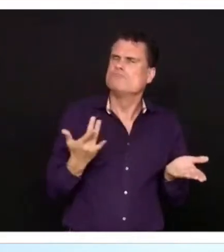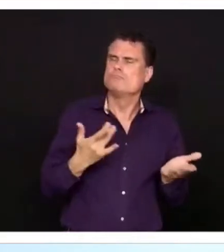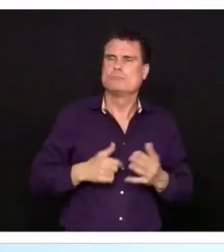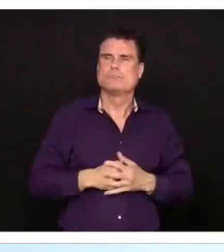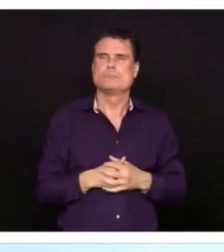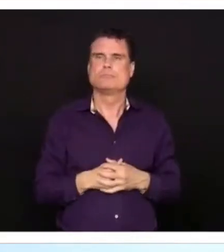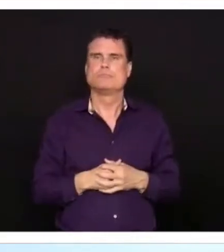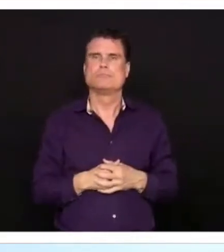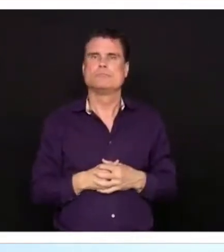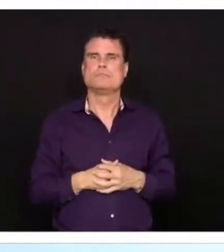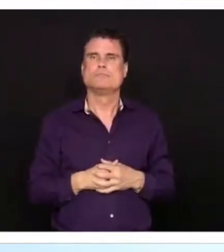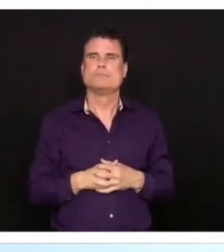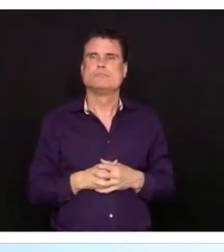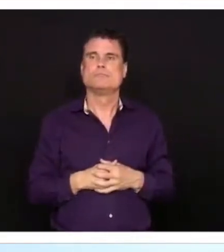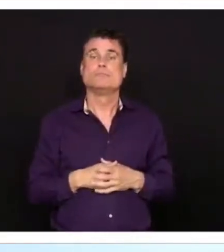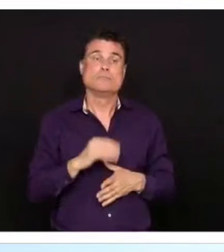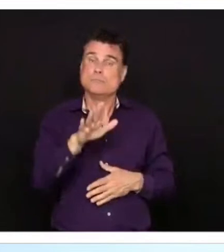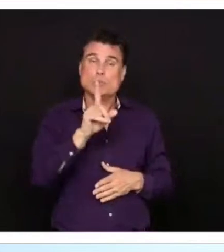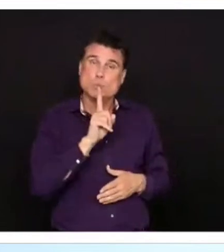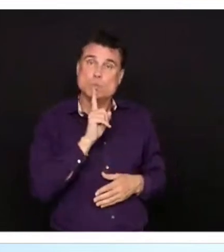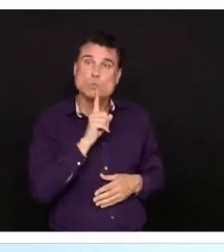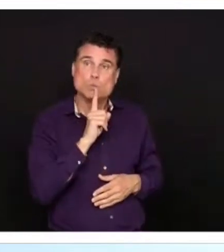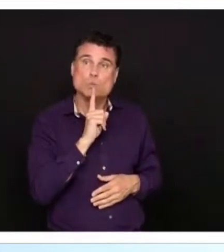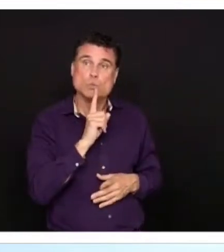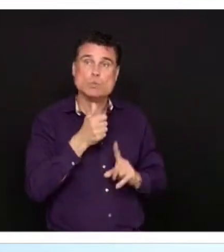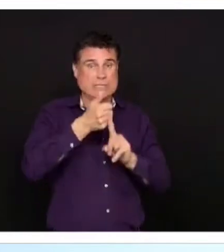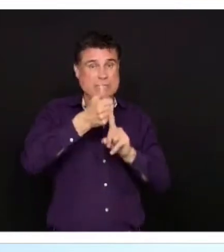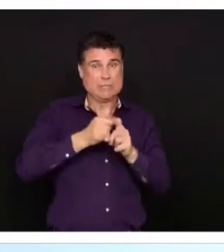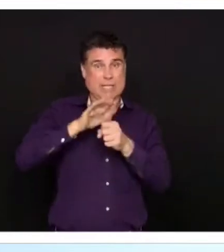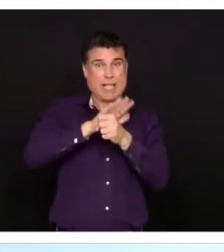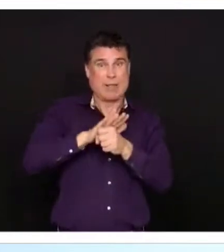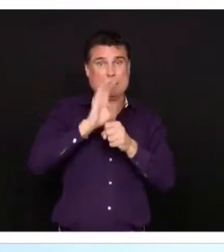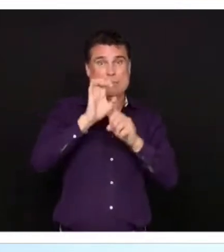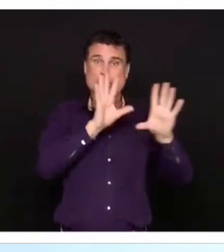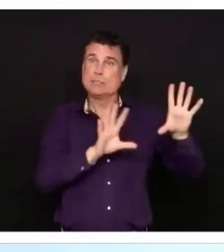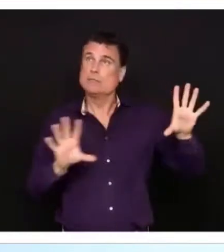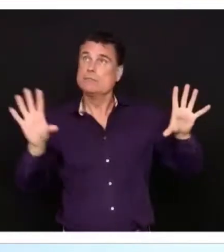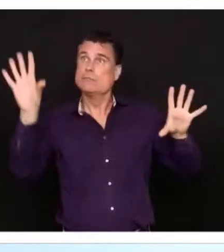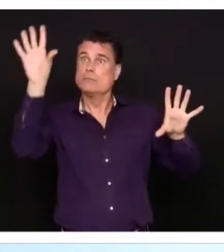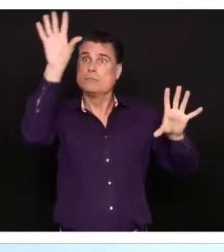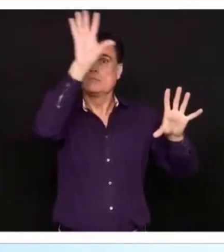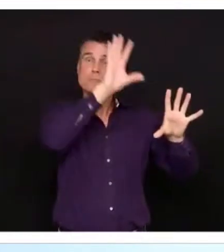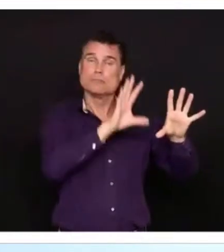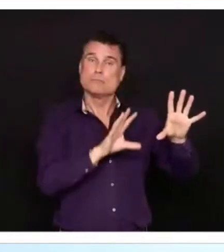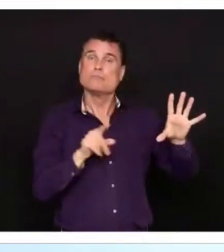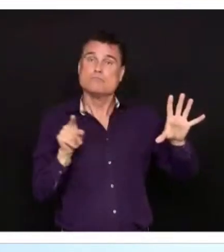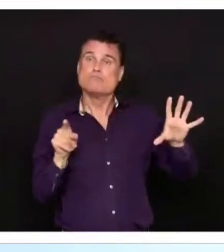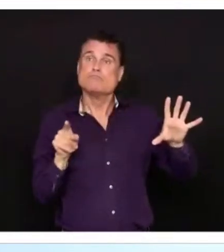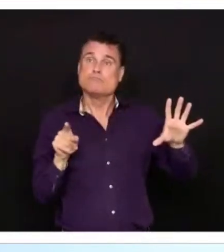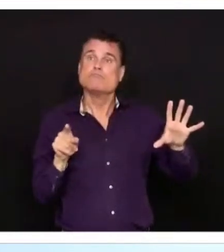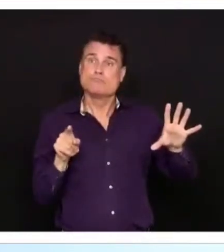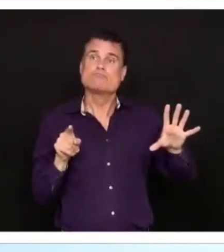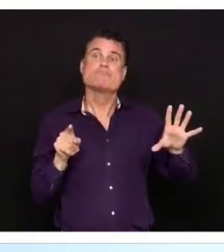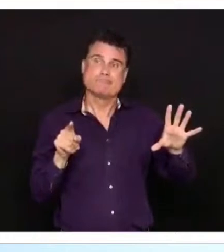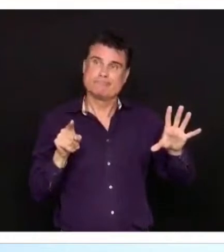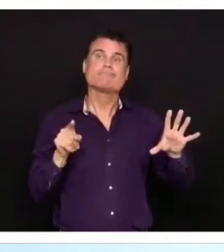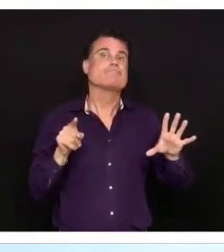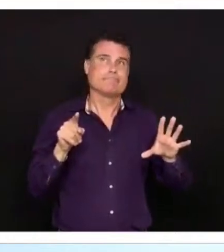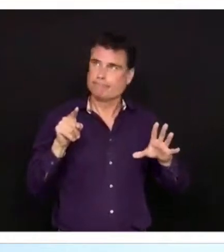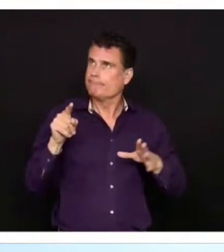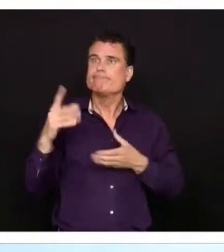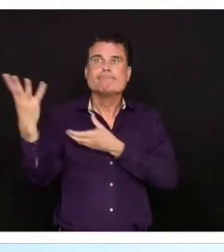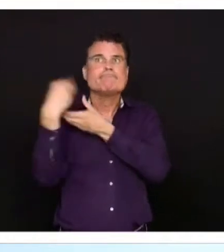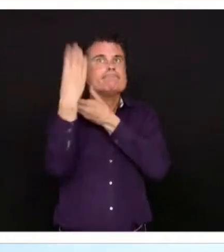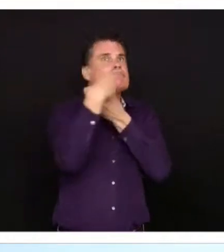every area of the province has been an integral part in our planning and our monitoring. We have been putting in